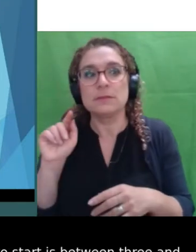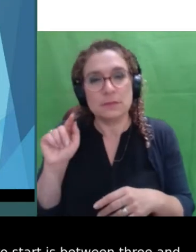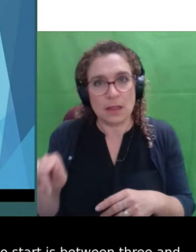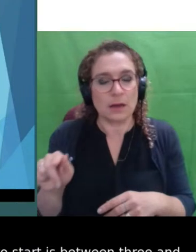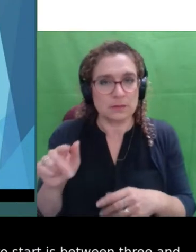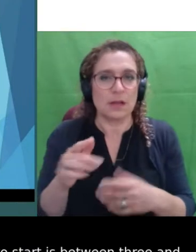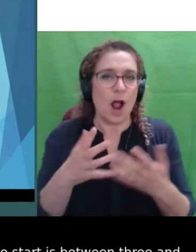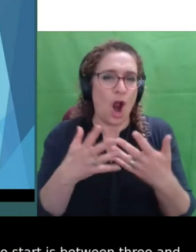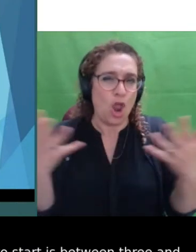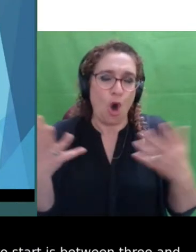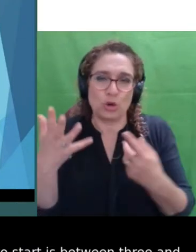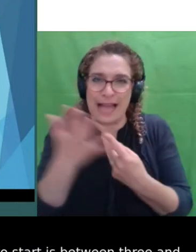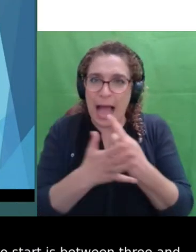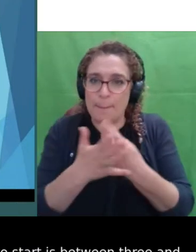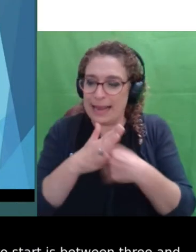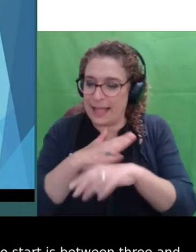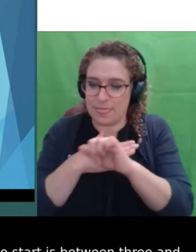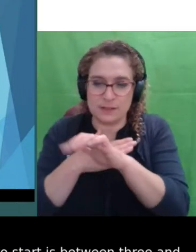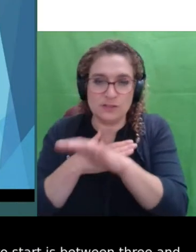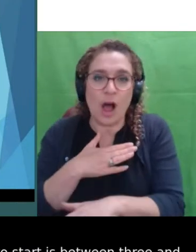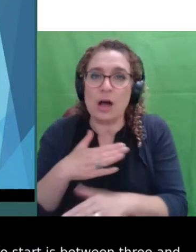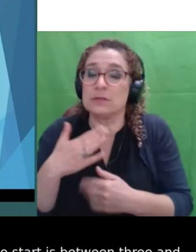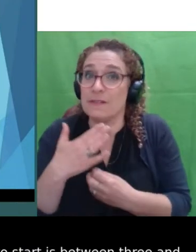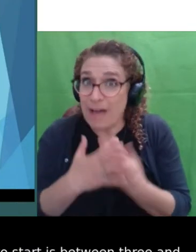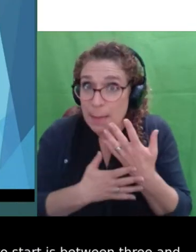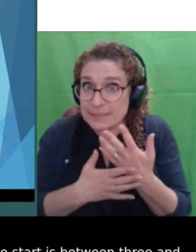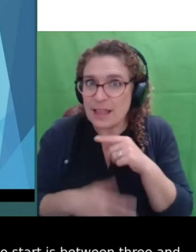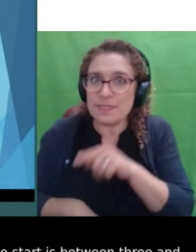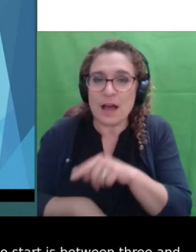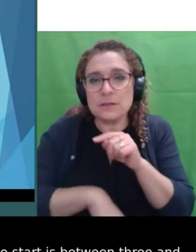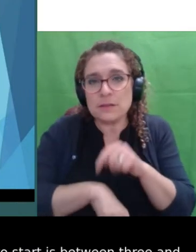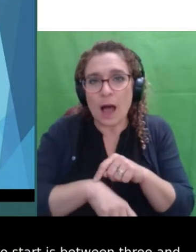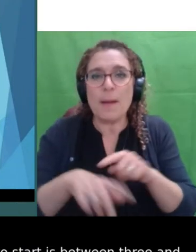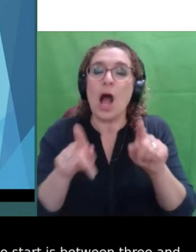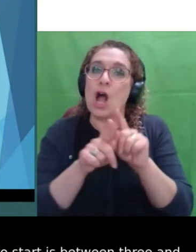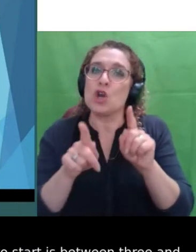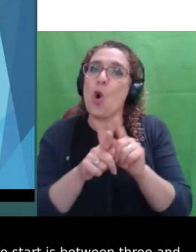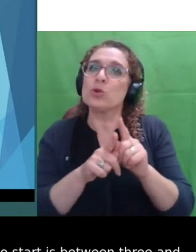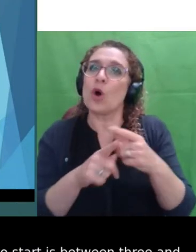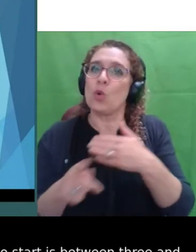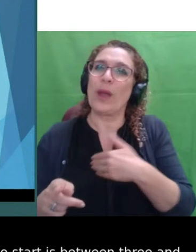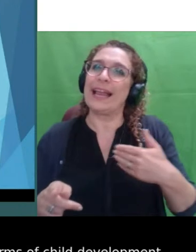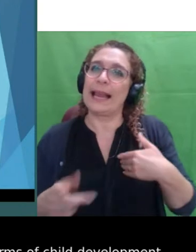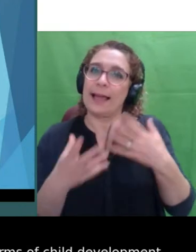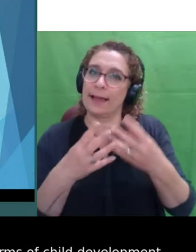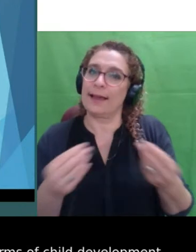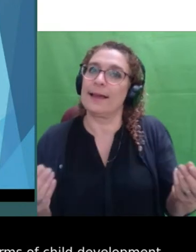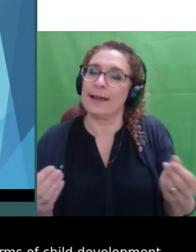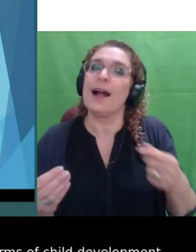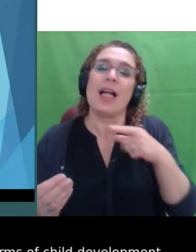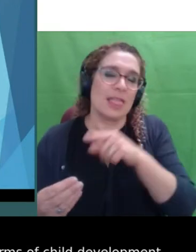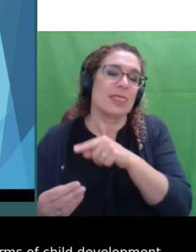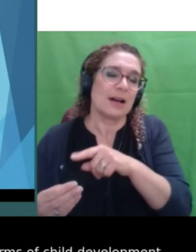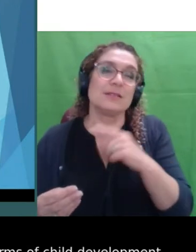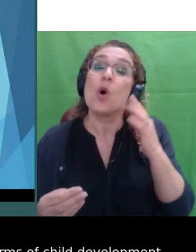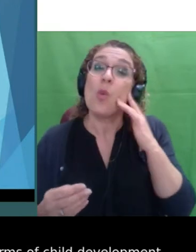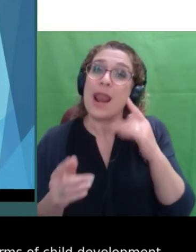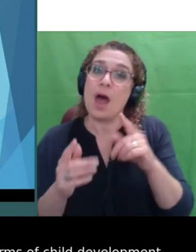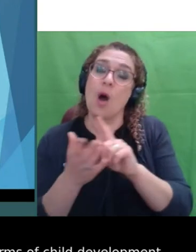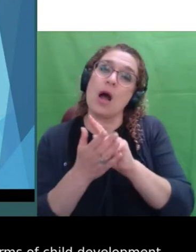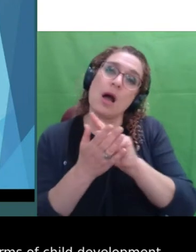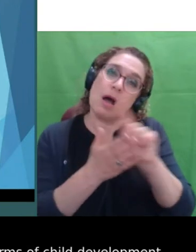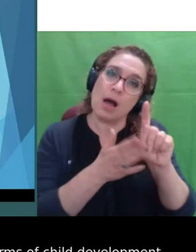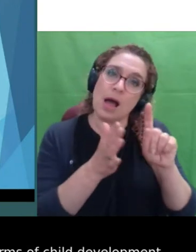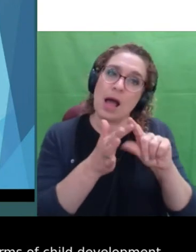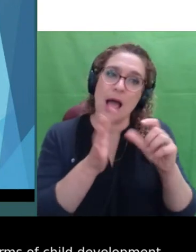on in terms of child development and also weaning at six months and as i said eczema can return or occur for the